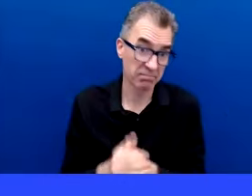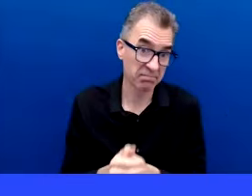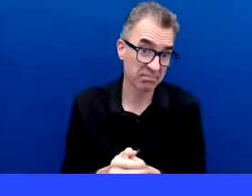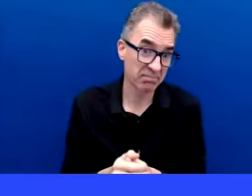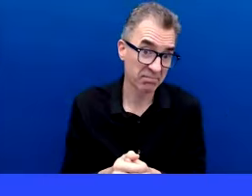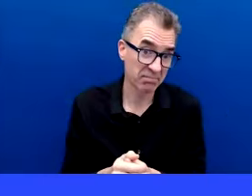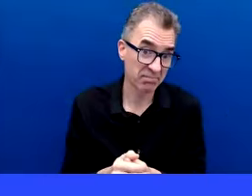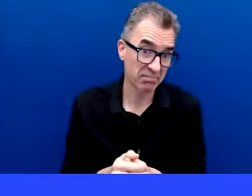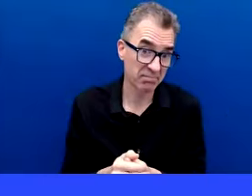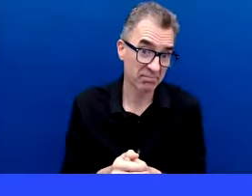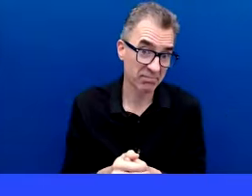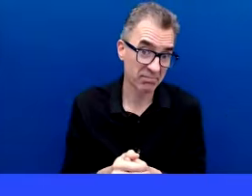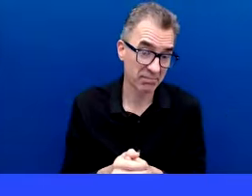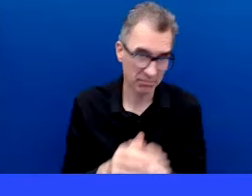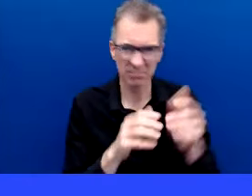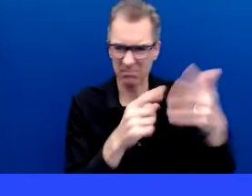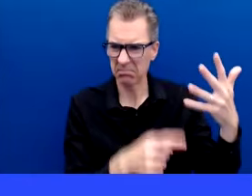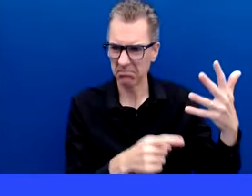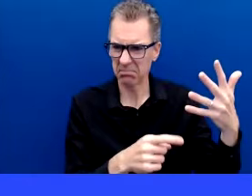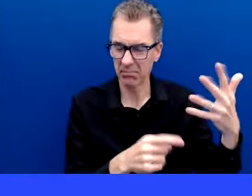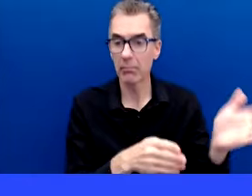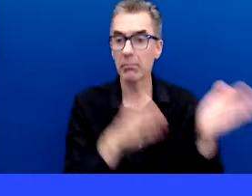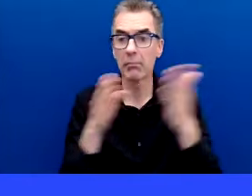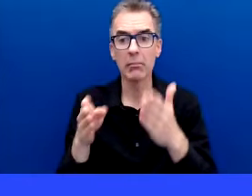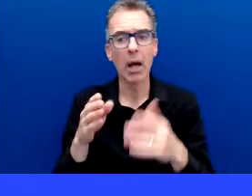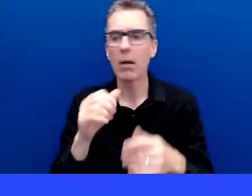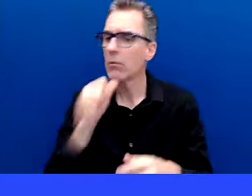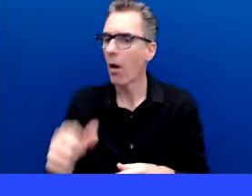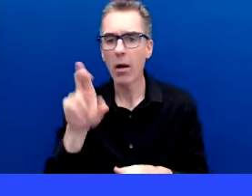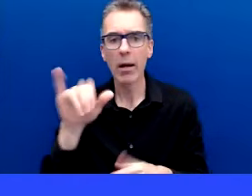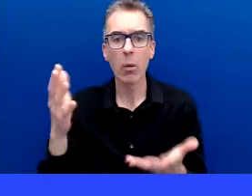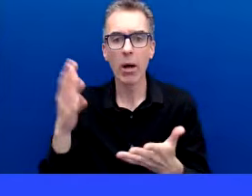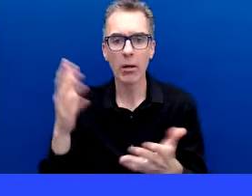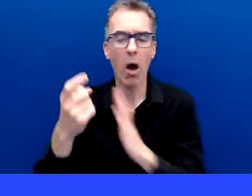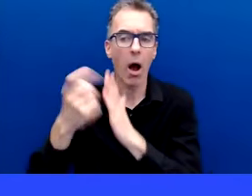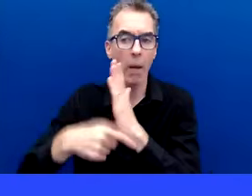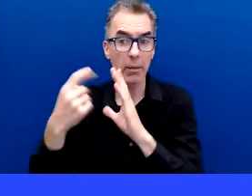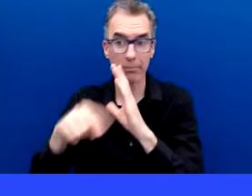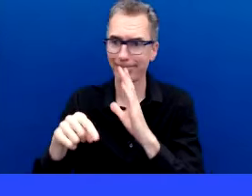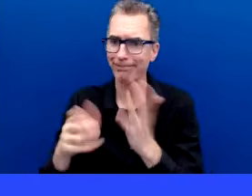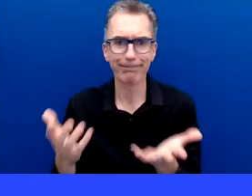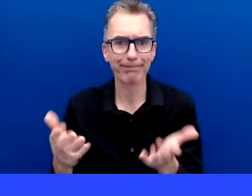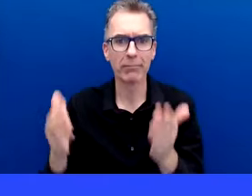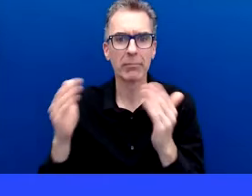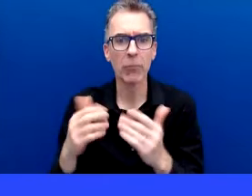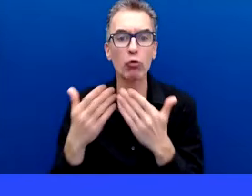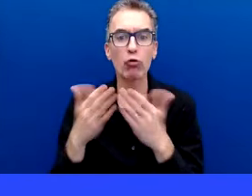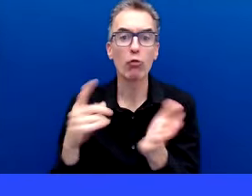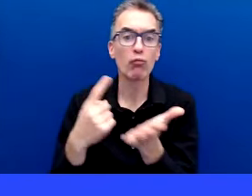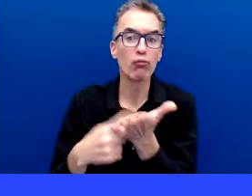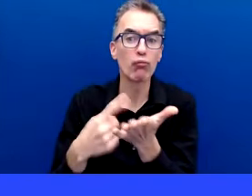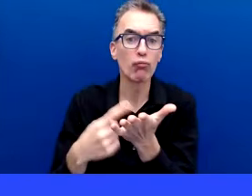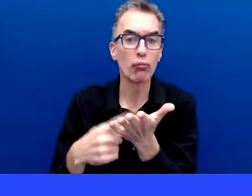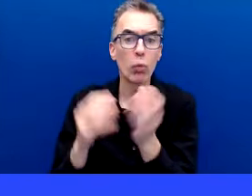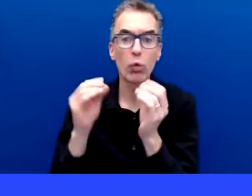Some things that are not RSI, automated emails, generic discussion prompts with no instructor follow-up,